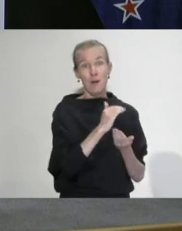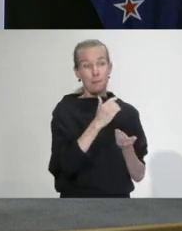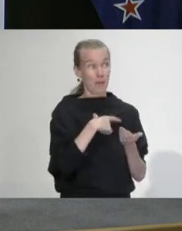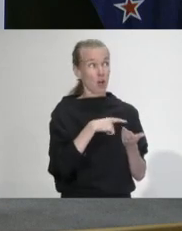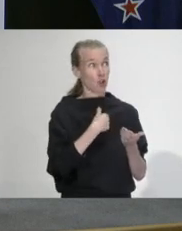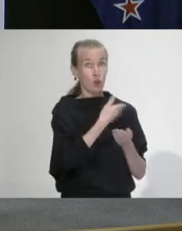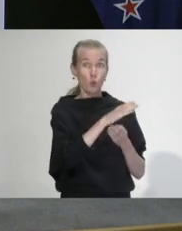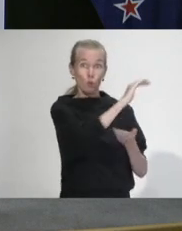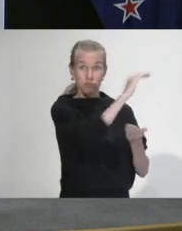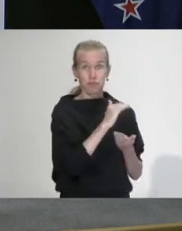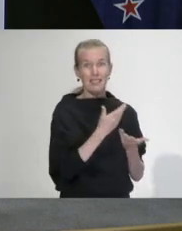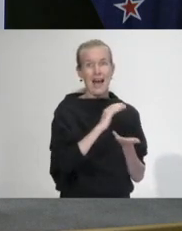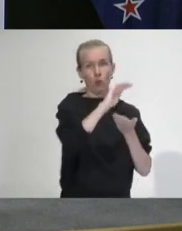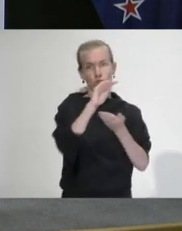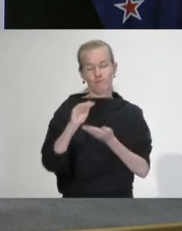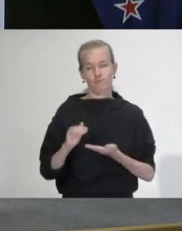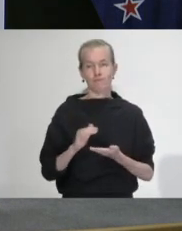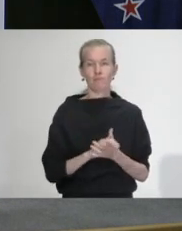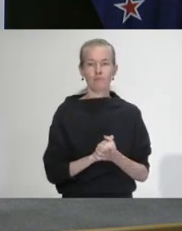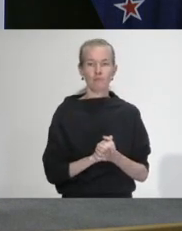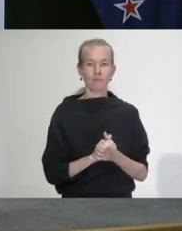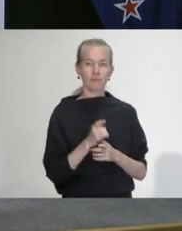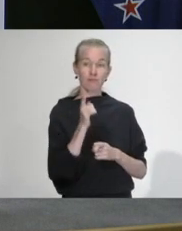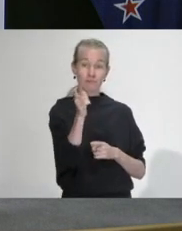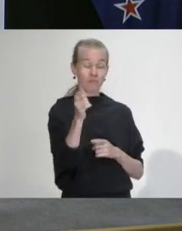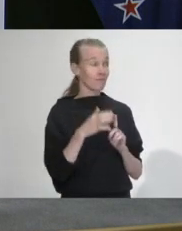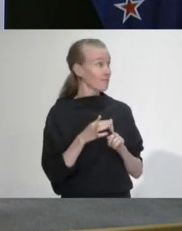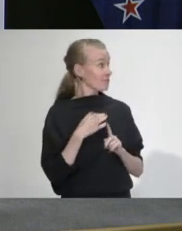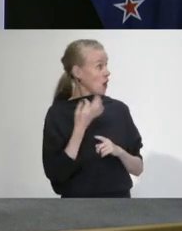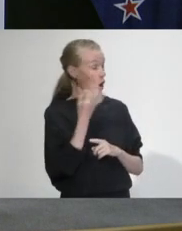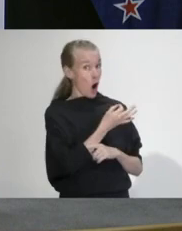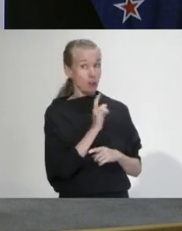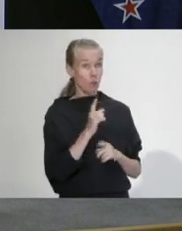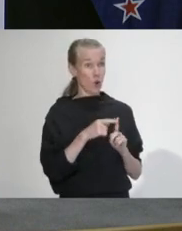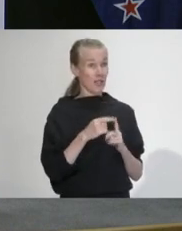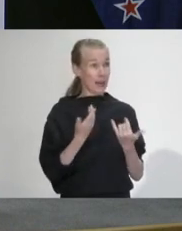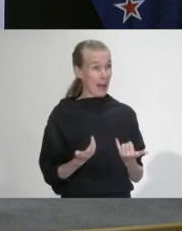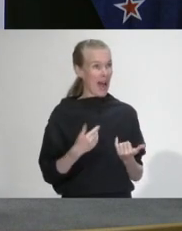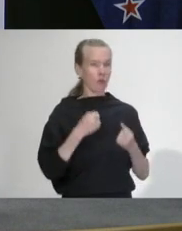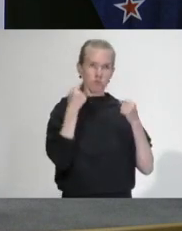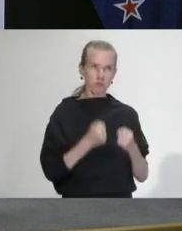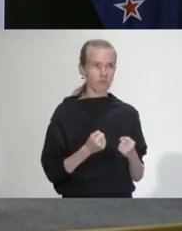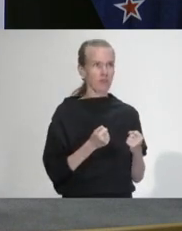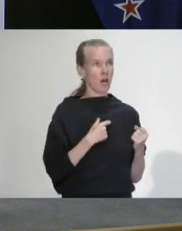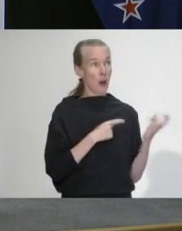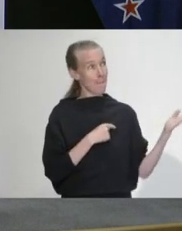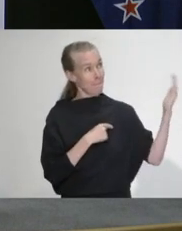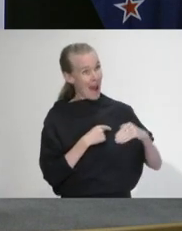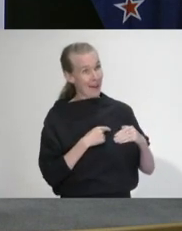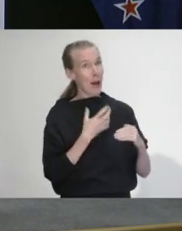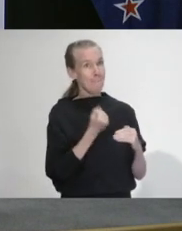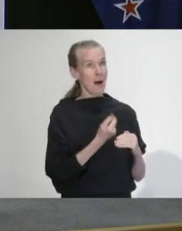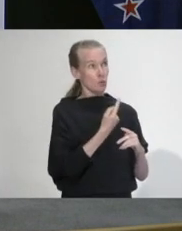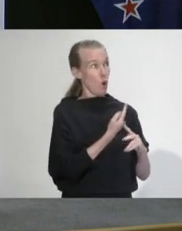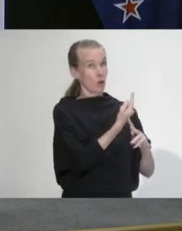replace it. How much is the government expecting managed quarantine to cost? And are we paying full rate for those rooms? Oh, as you would expect,